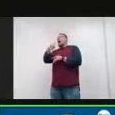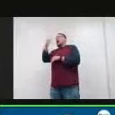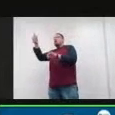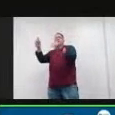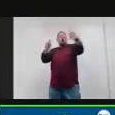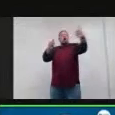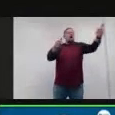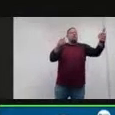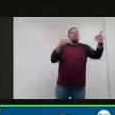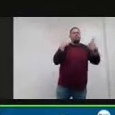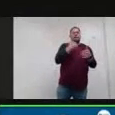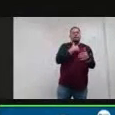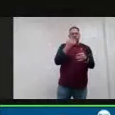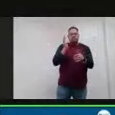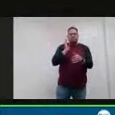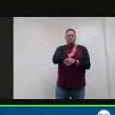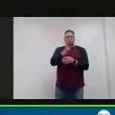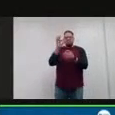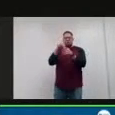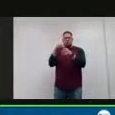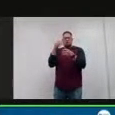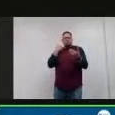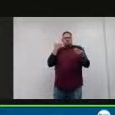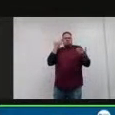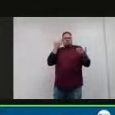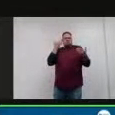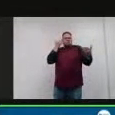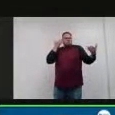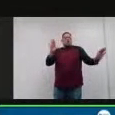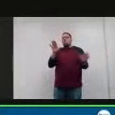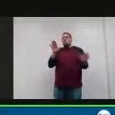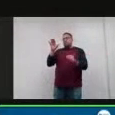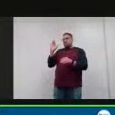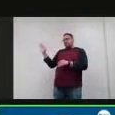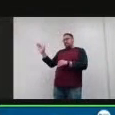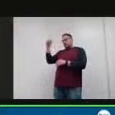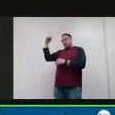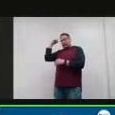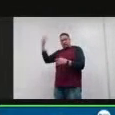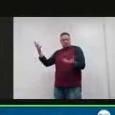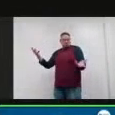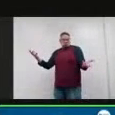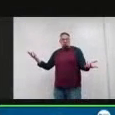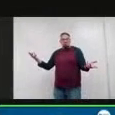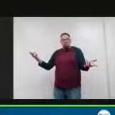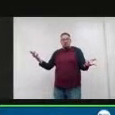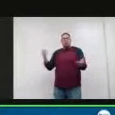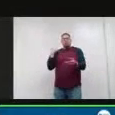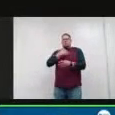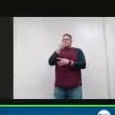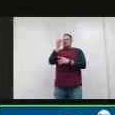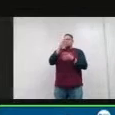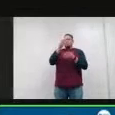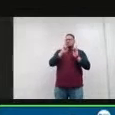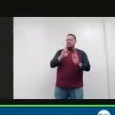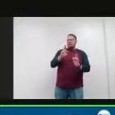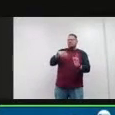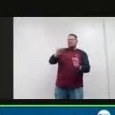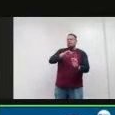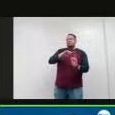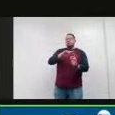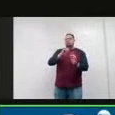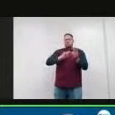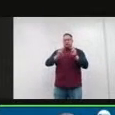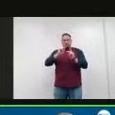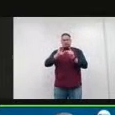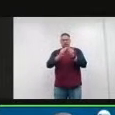voted. We don't know what the minds of our colleagues. And so we have to respect them. And if folks in the community